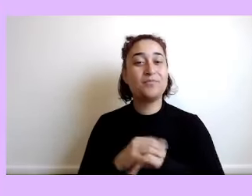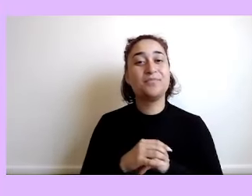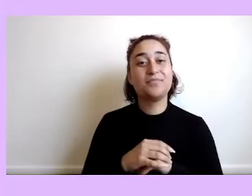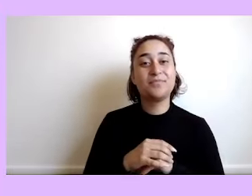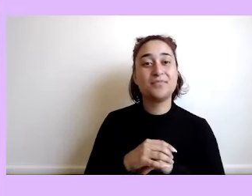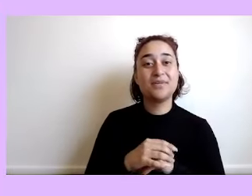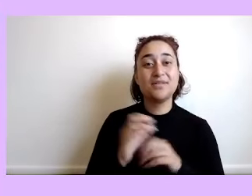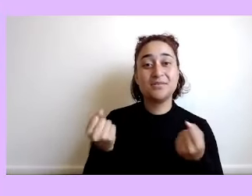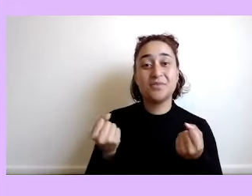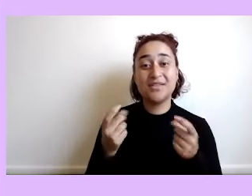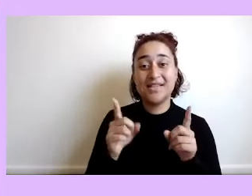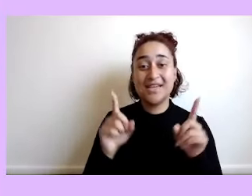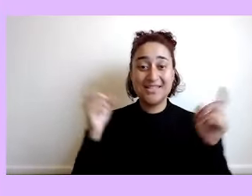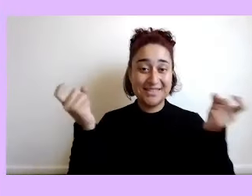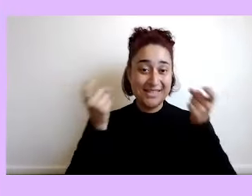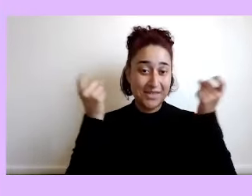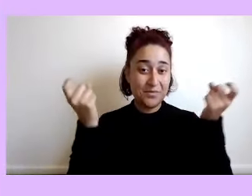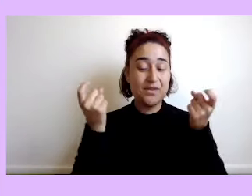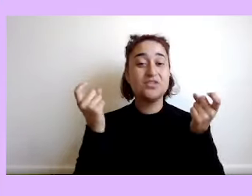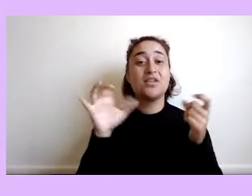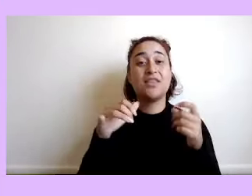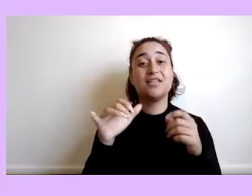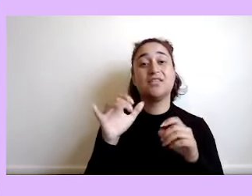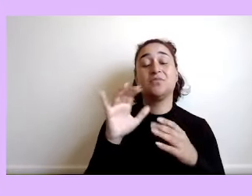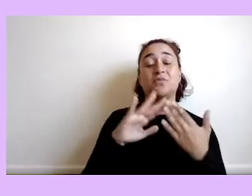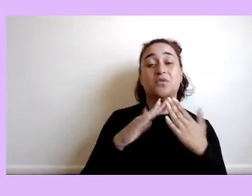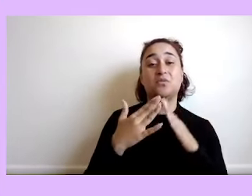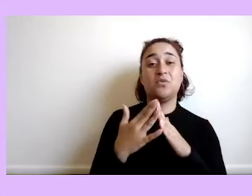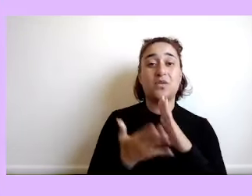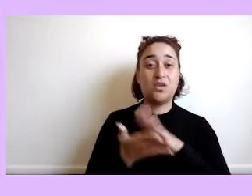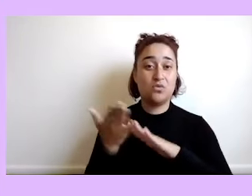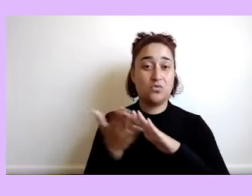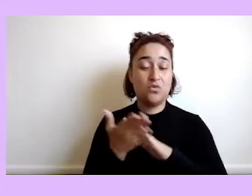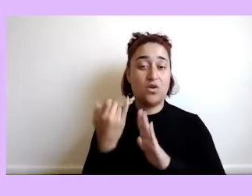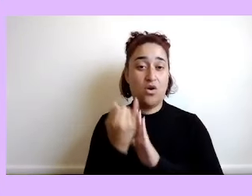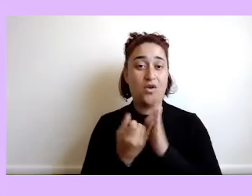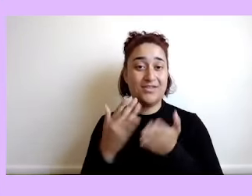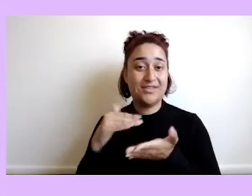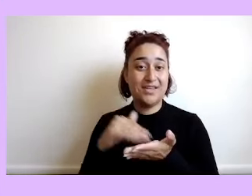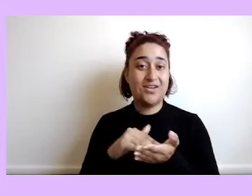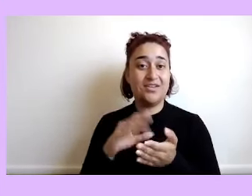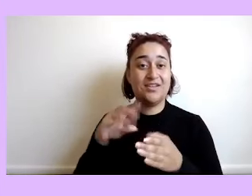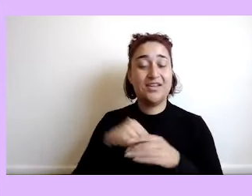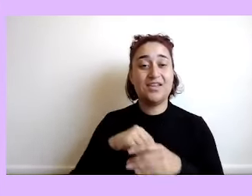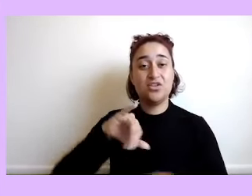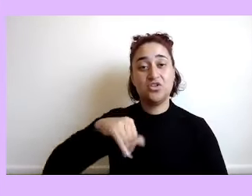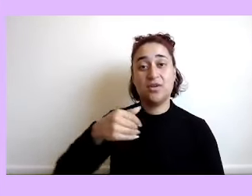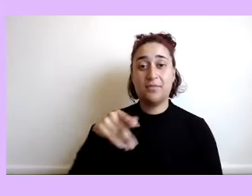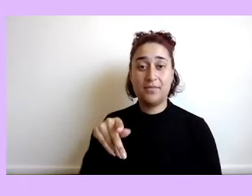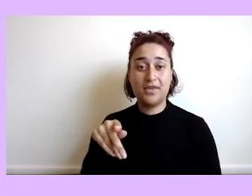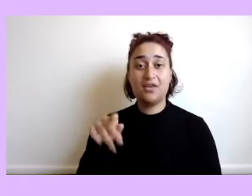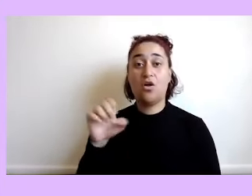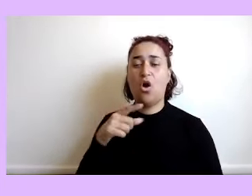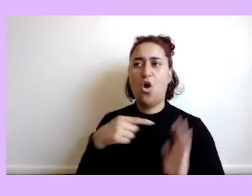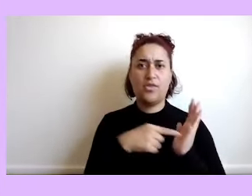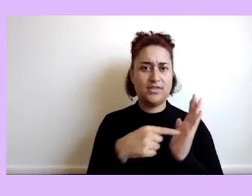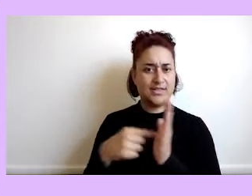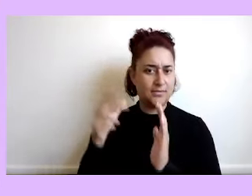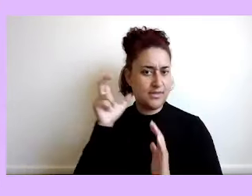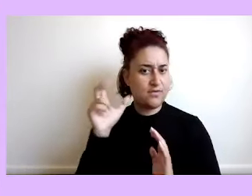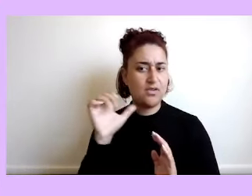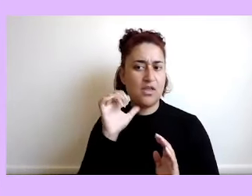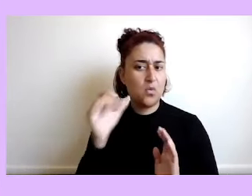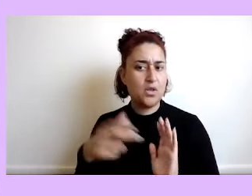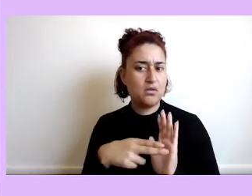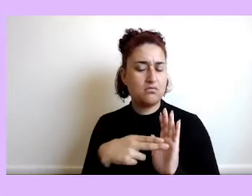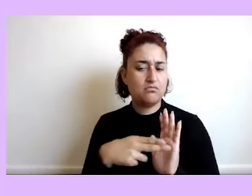Celebrations, which is a community-run art center based in JP. They do fantastic work. And all of these examples, I would say, I don't think they would call